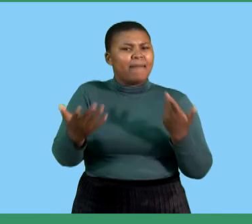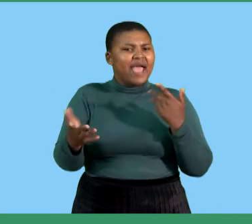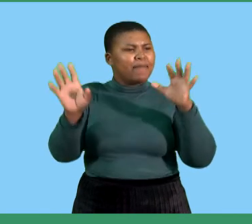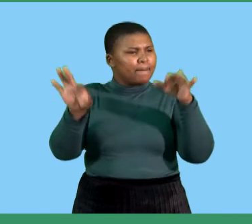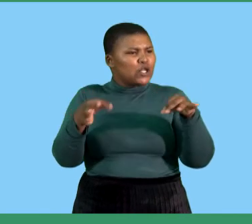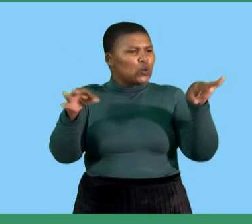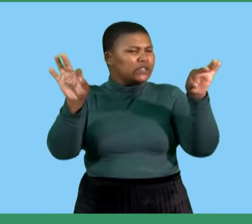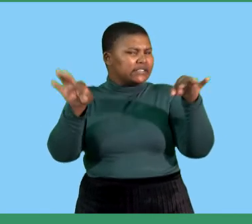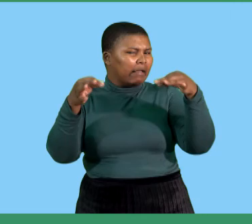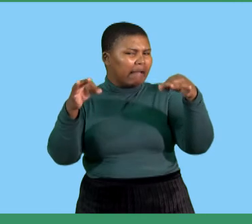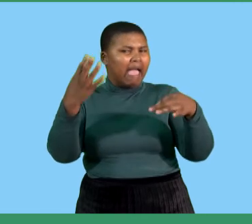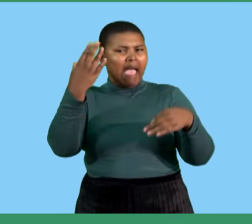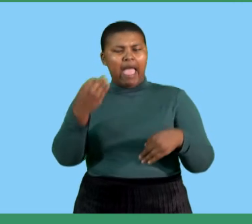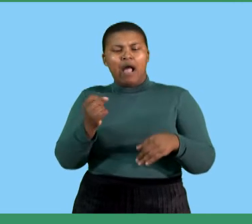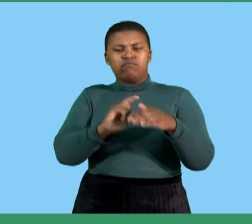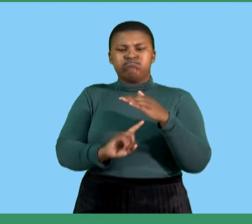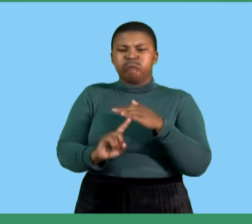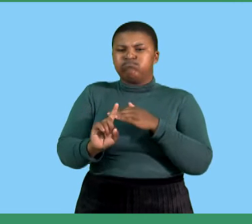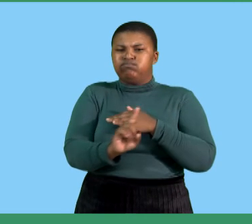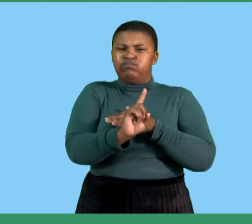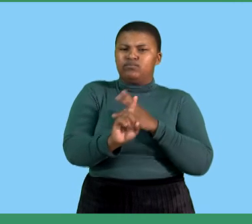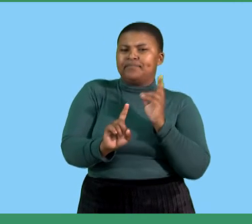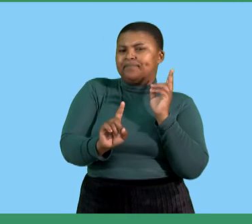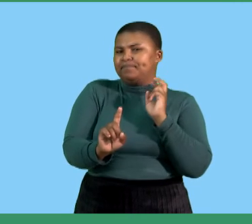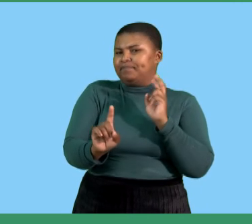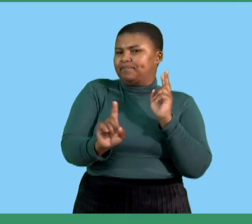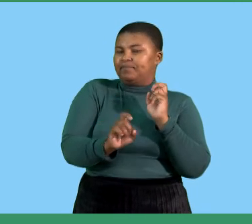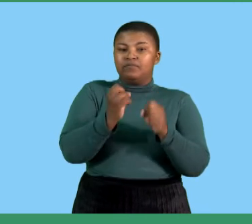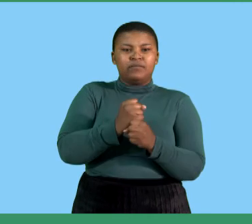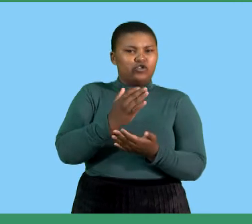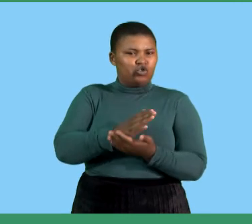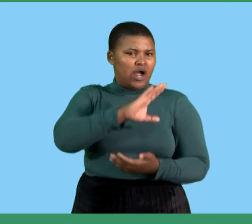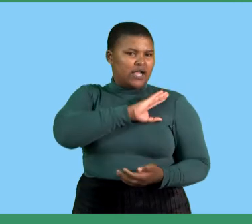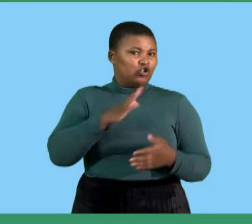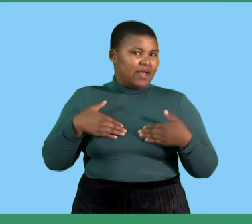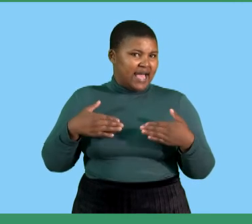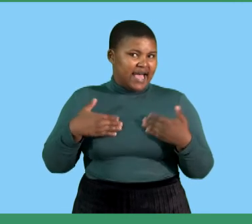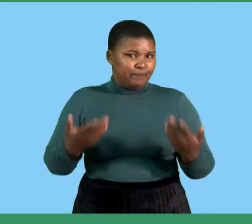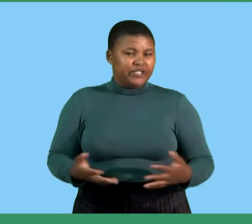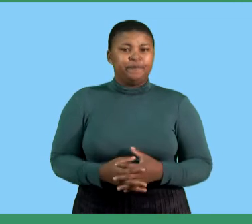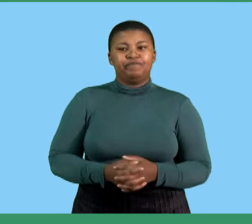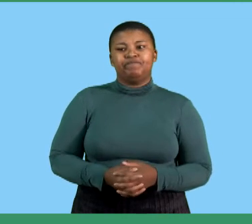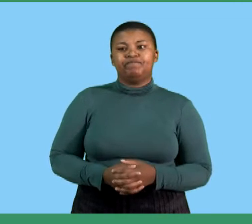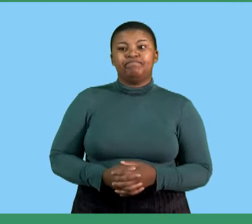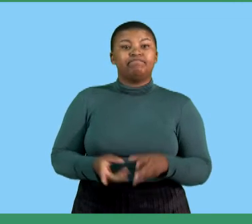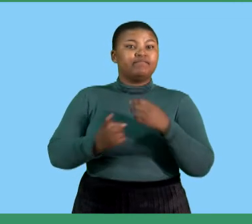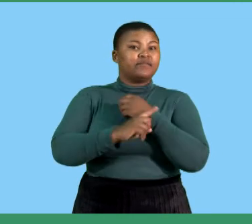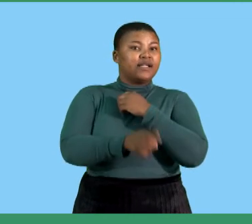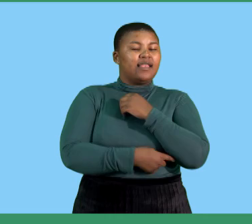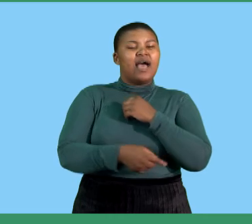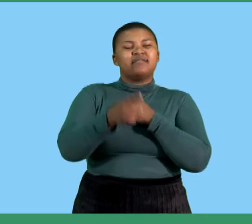the background to make sure that the customers are happy. Right, and then lastly, we're looking at the